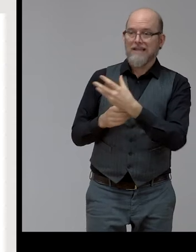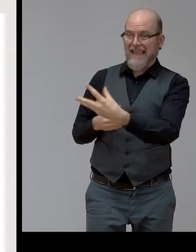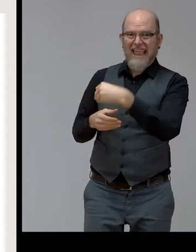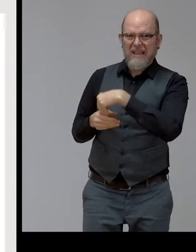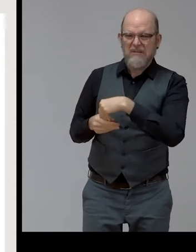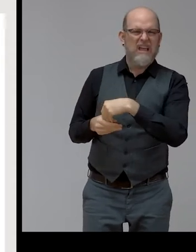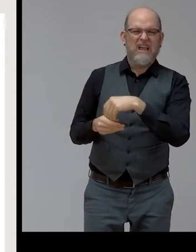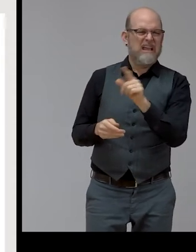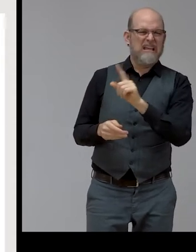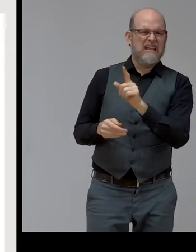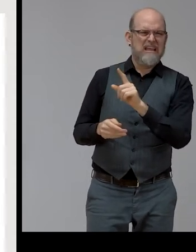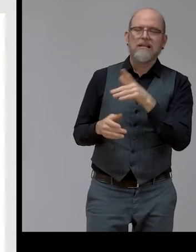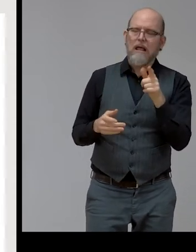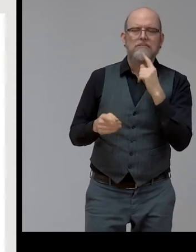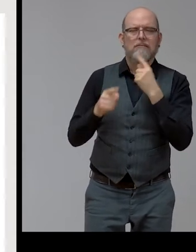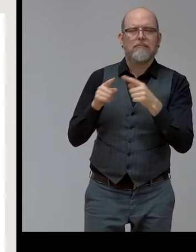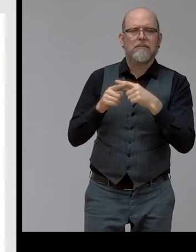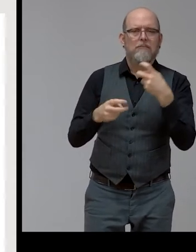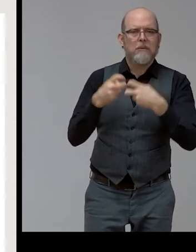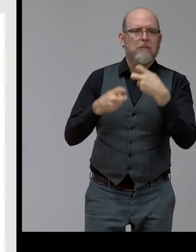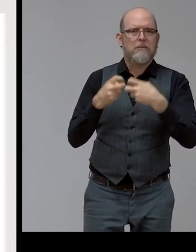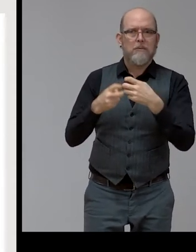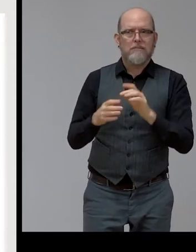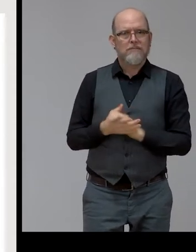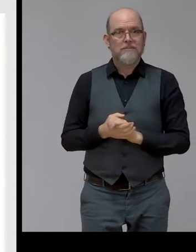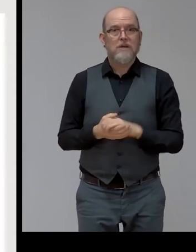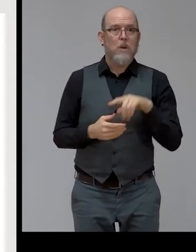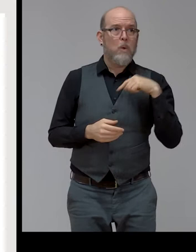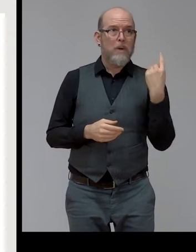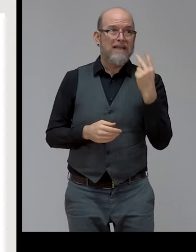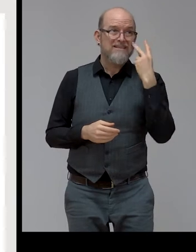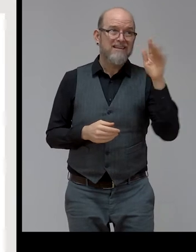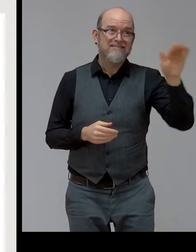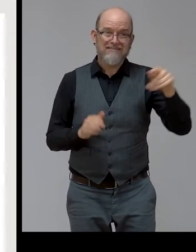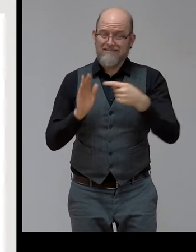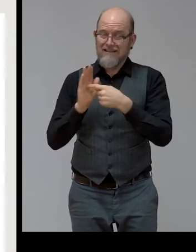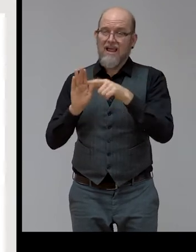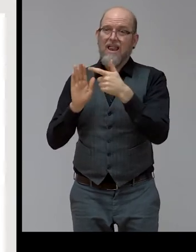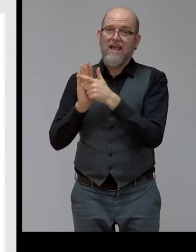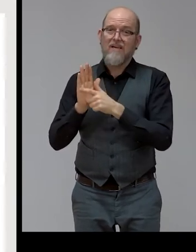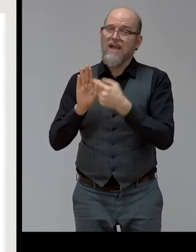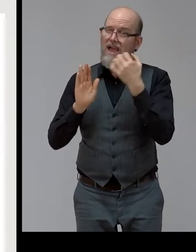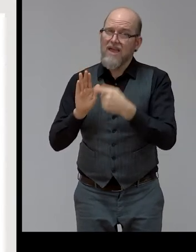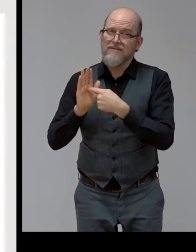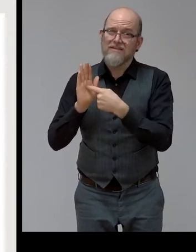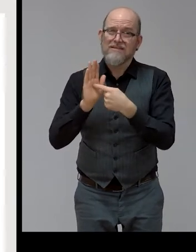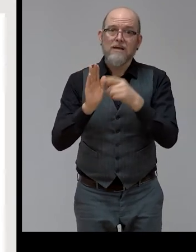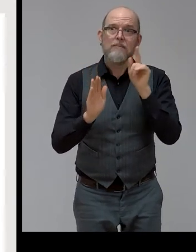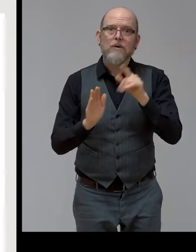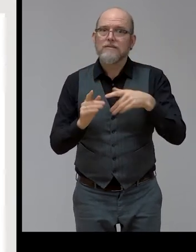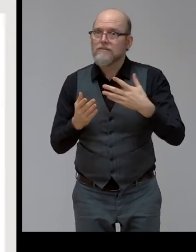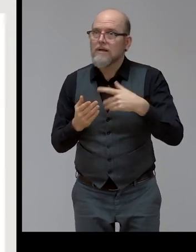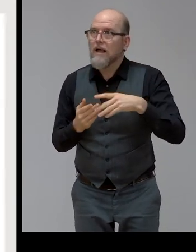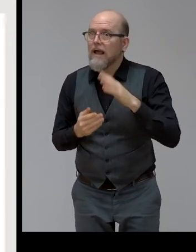but we know that the law exists and we need some innovative solutions. So with